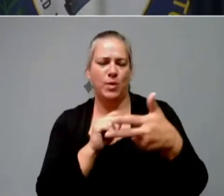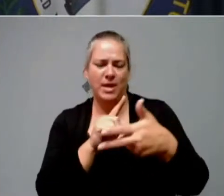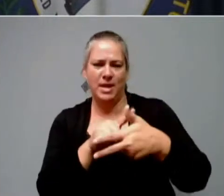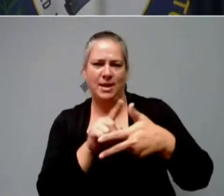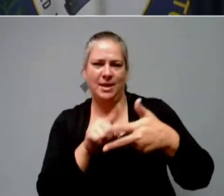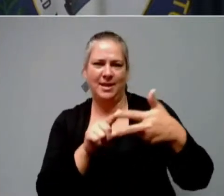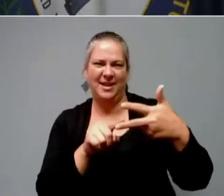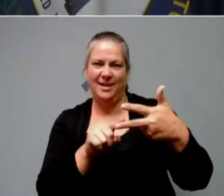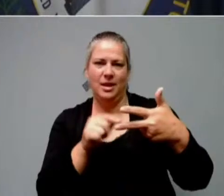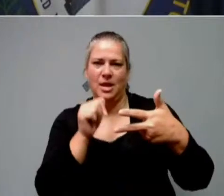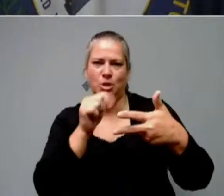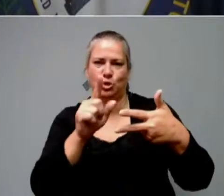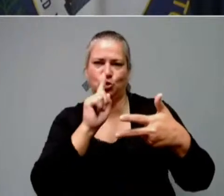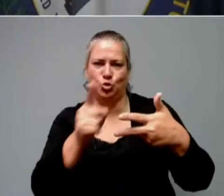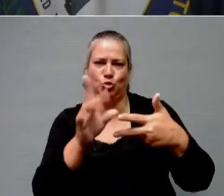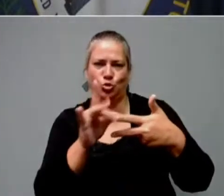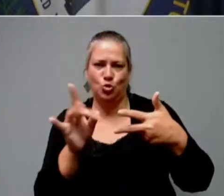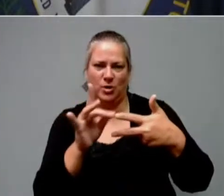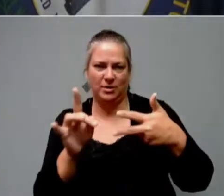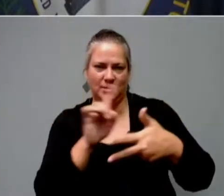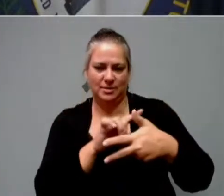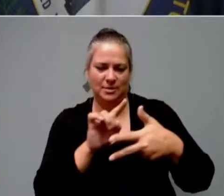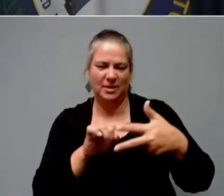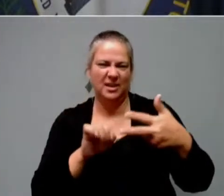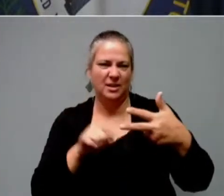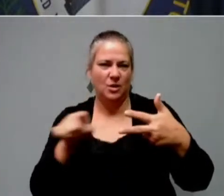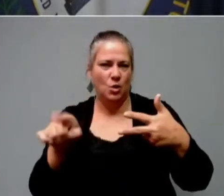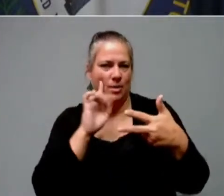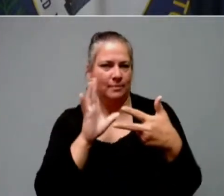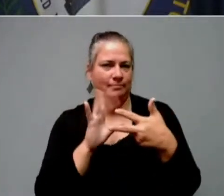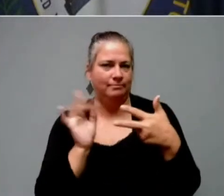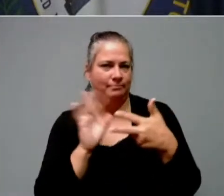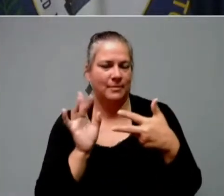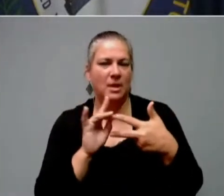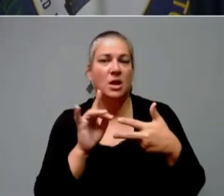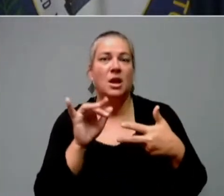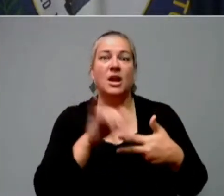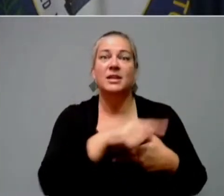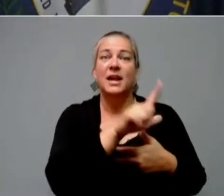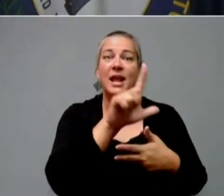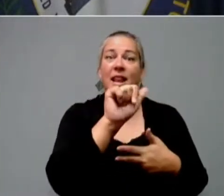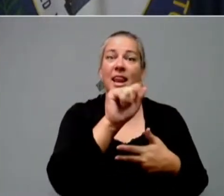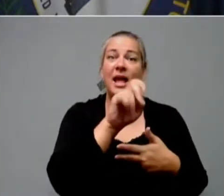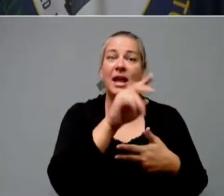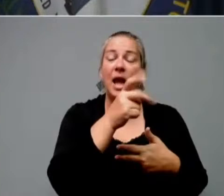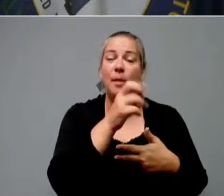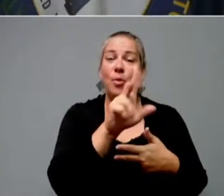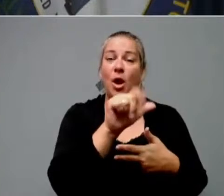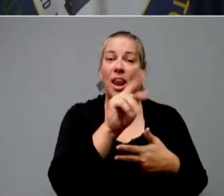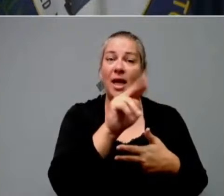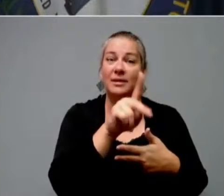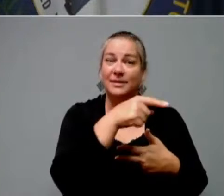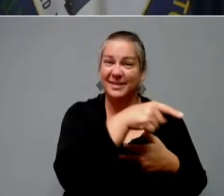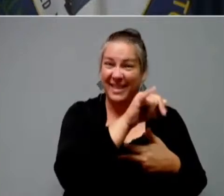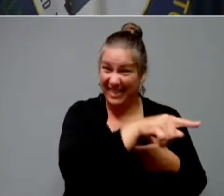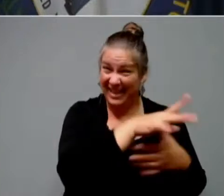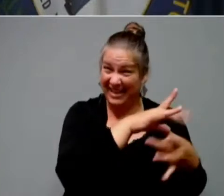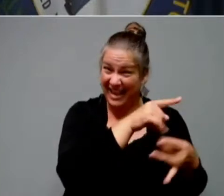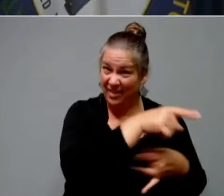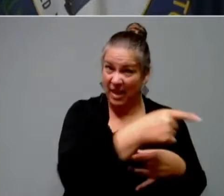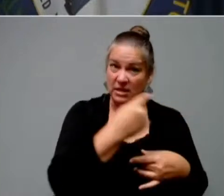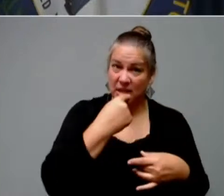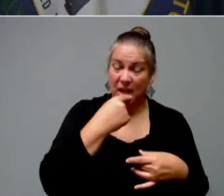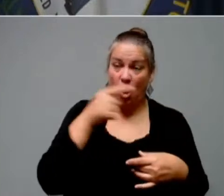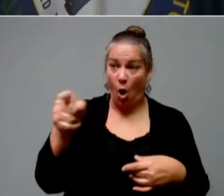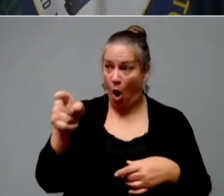myths. They're in addition to the one that Lake Cumberland talked about, that you are not being injected with COVID-19. You can't